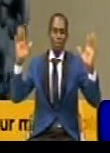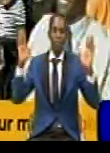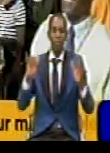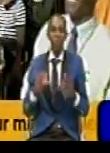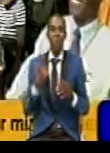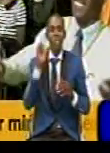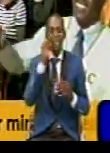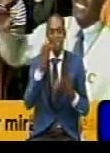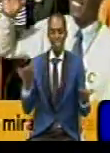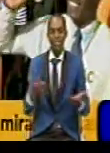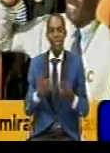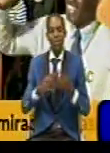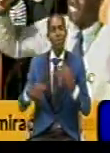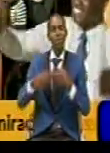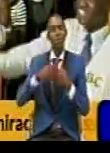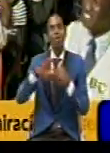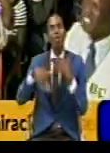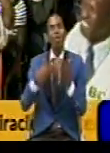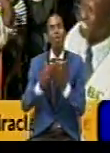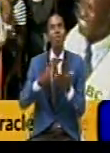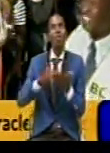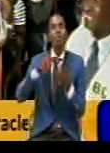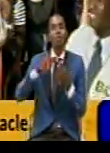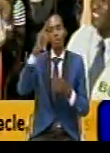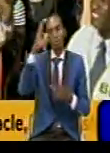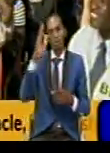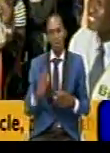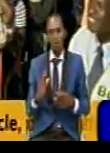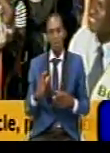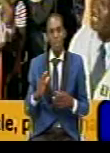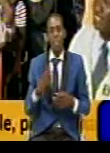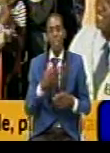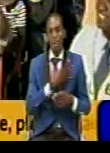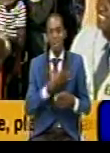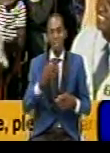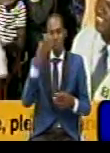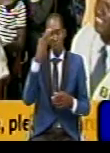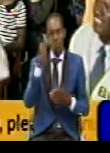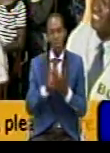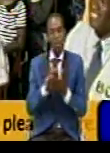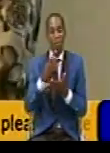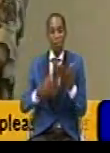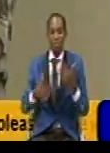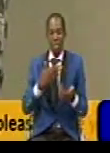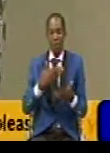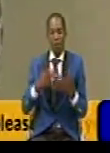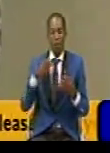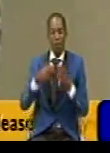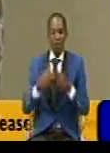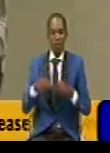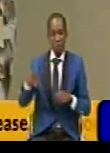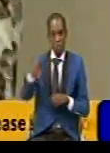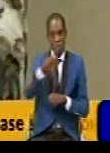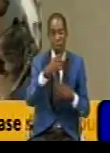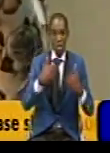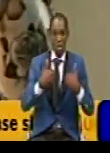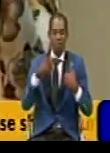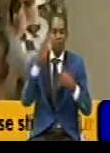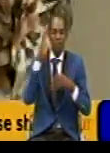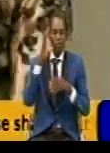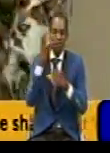Praise the living God! So she's here to return all the glory to God. And we know that